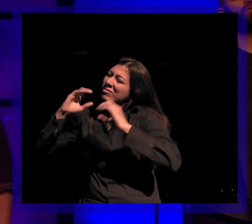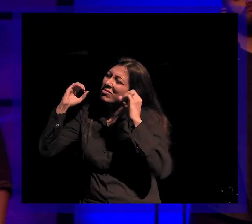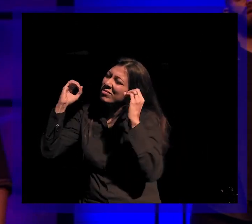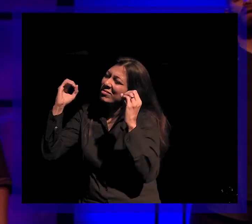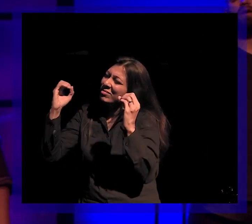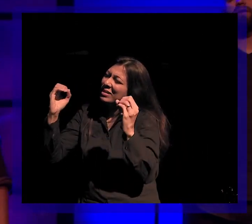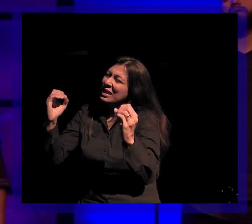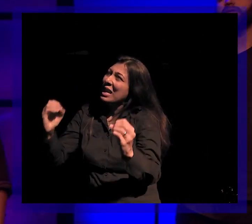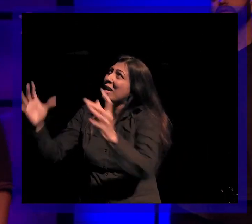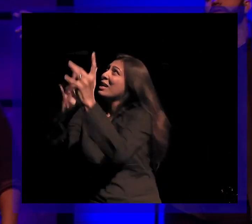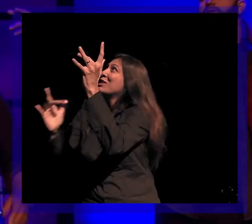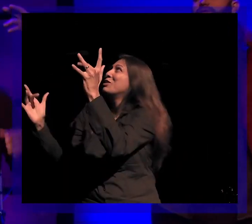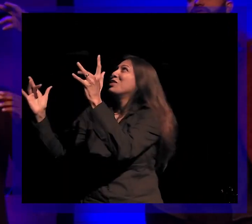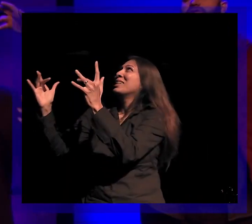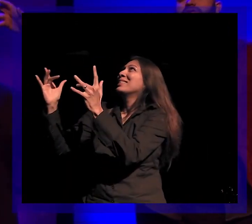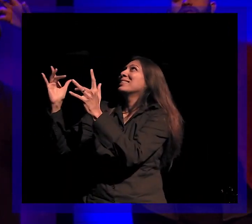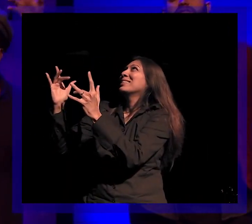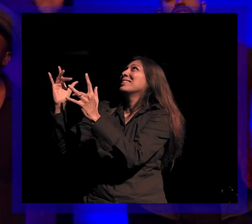from the well?